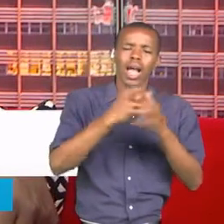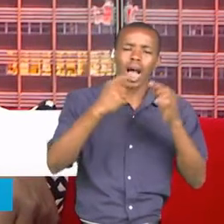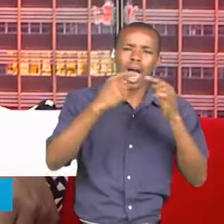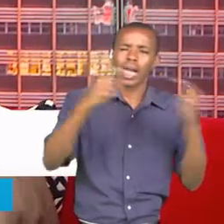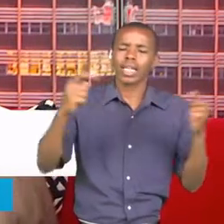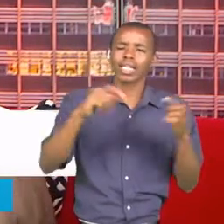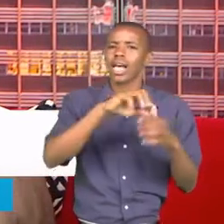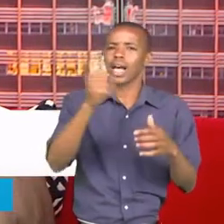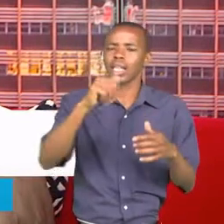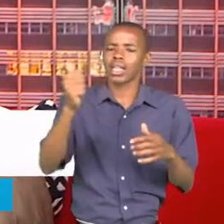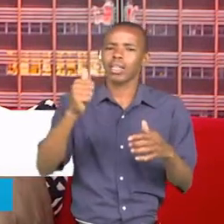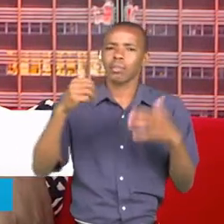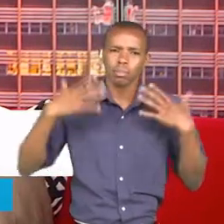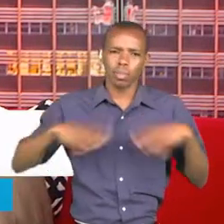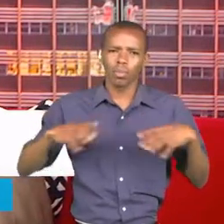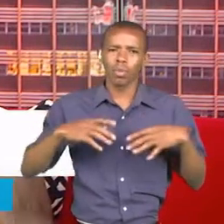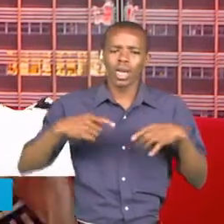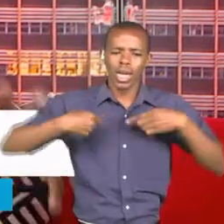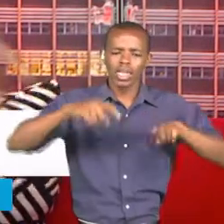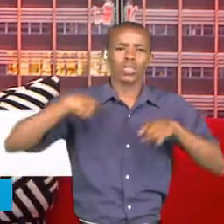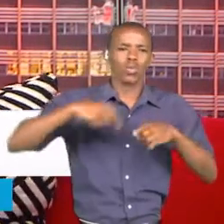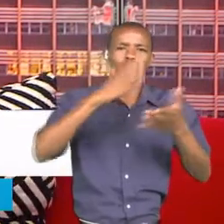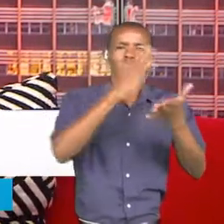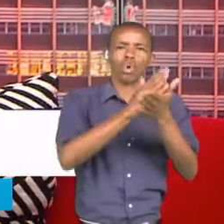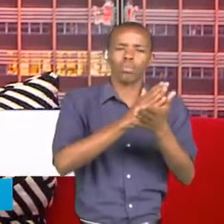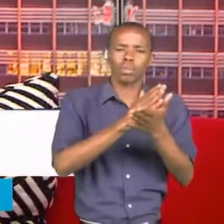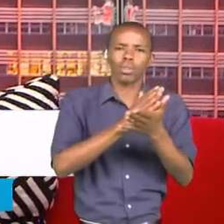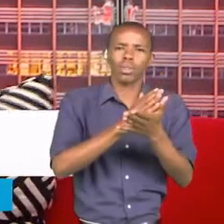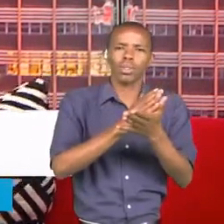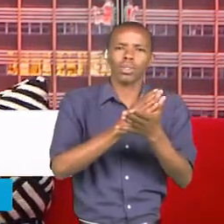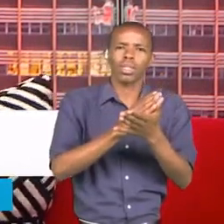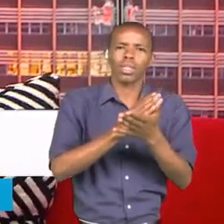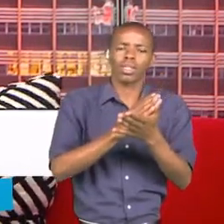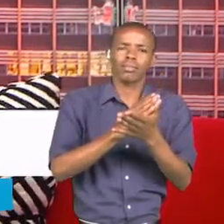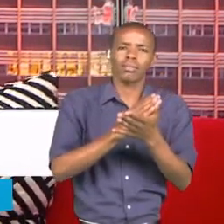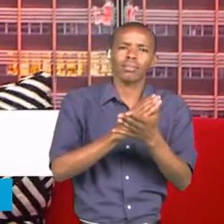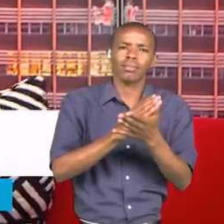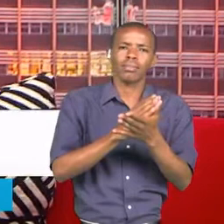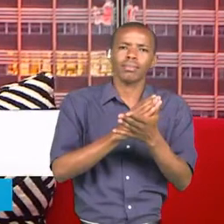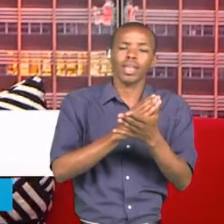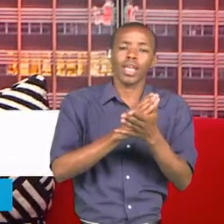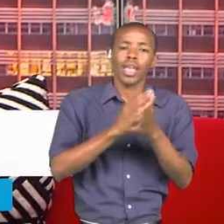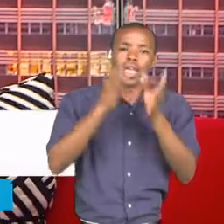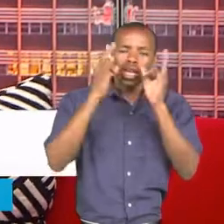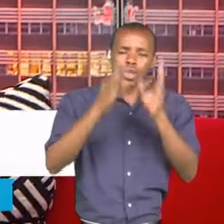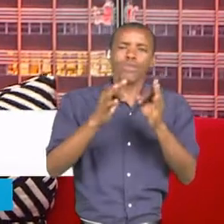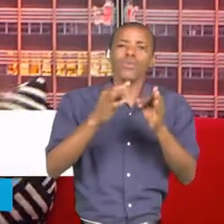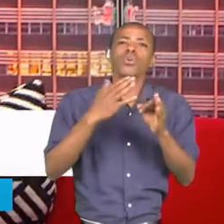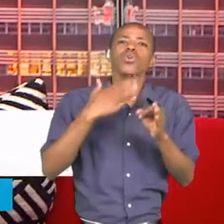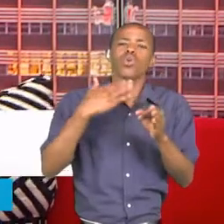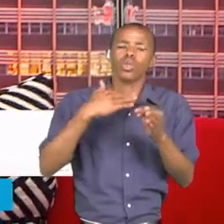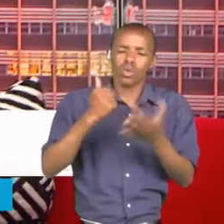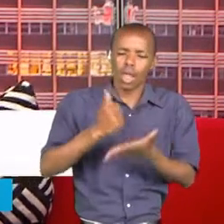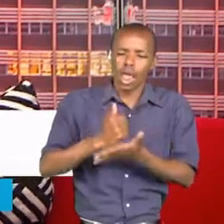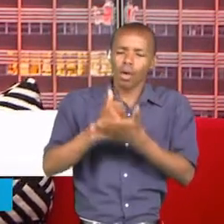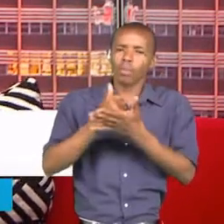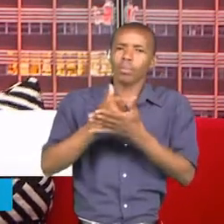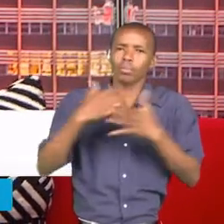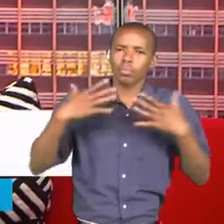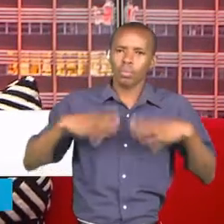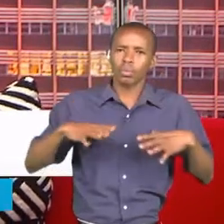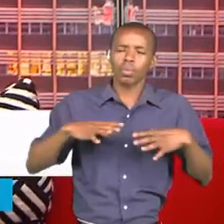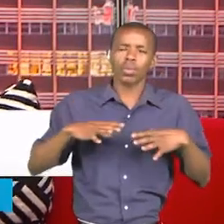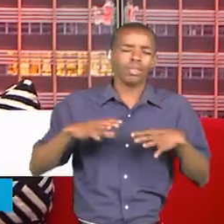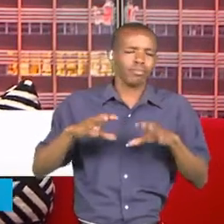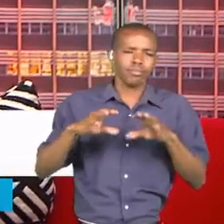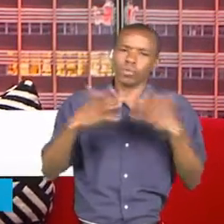other hurricanes wow. that are there? Wow. So let's stop this two-faced thing. Okay. If you're going to be mean and not help people, just mm-hmm. be mean and not yeah,